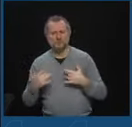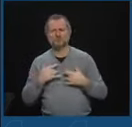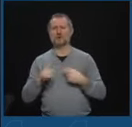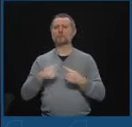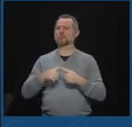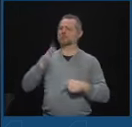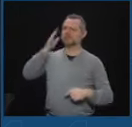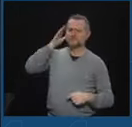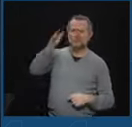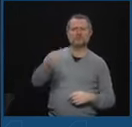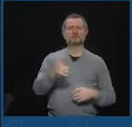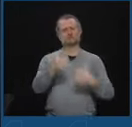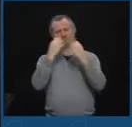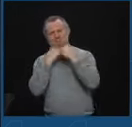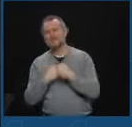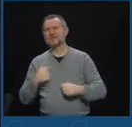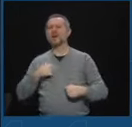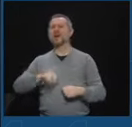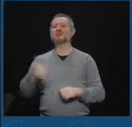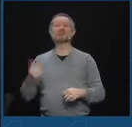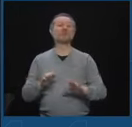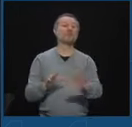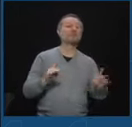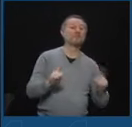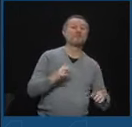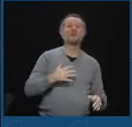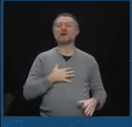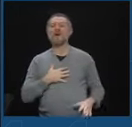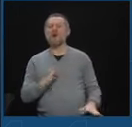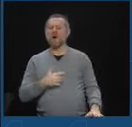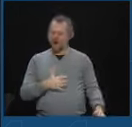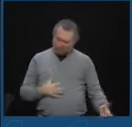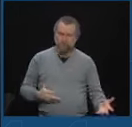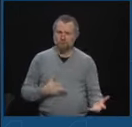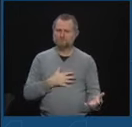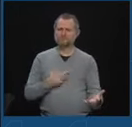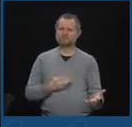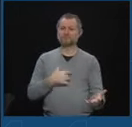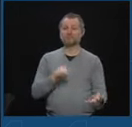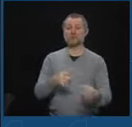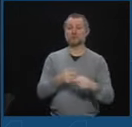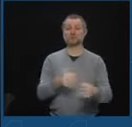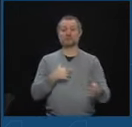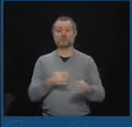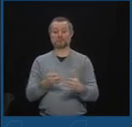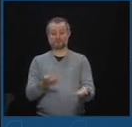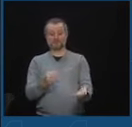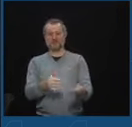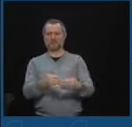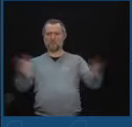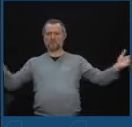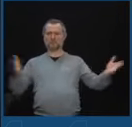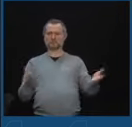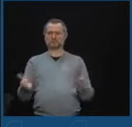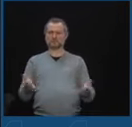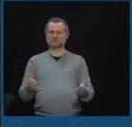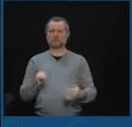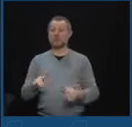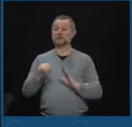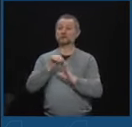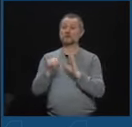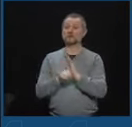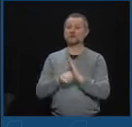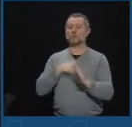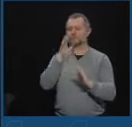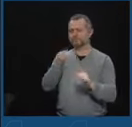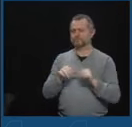of others. That is powerful. That is a form of public and community service. And also, I want you to know the state will continue our commitments,